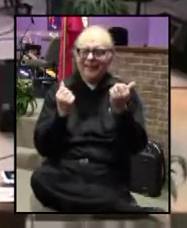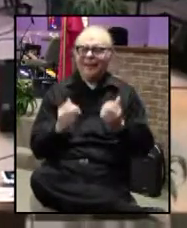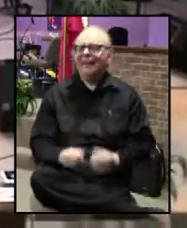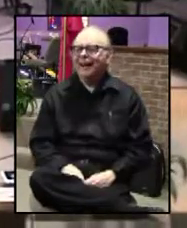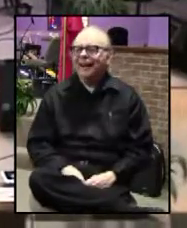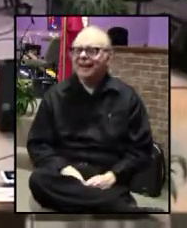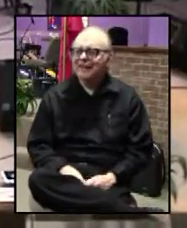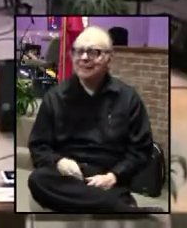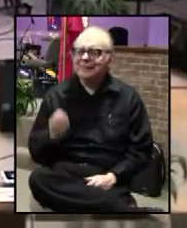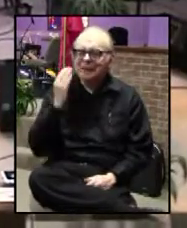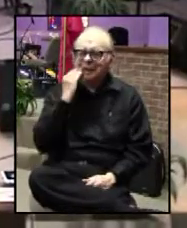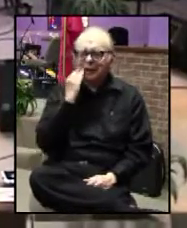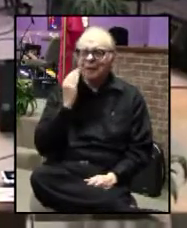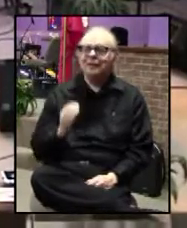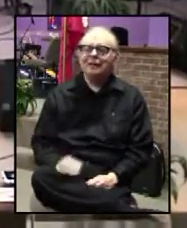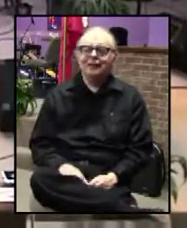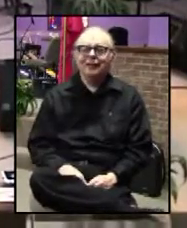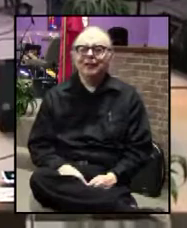You know?